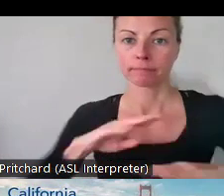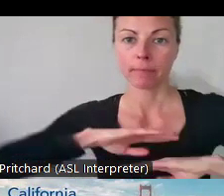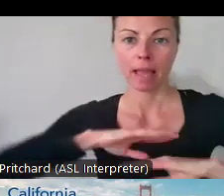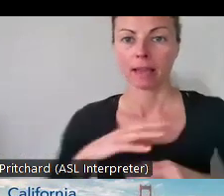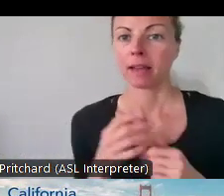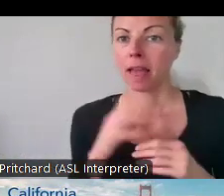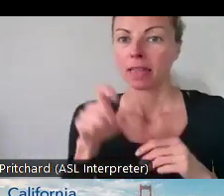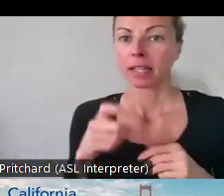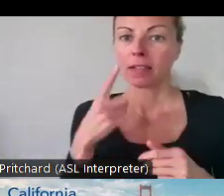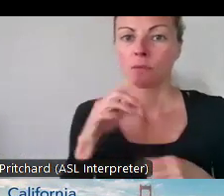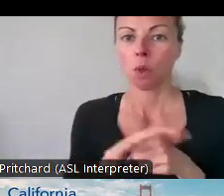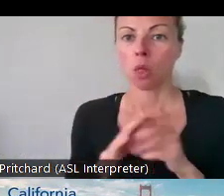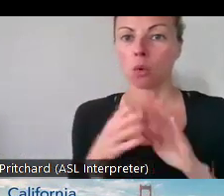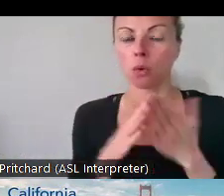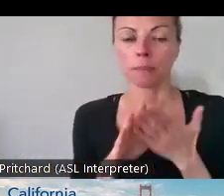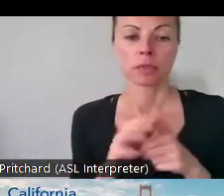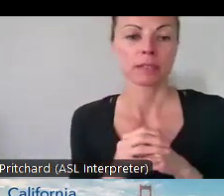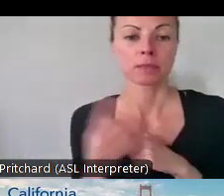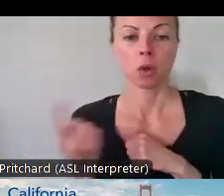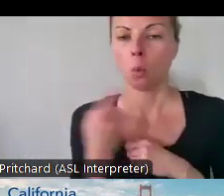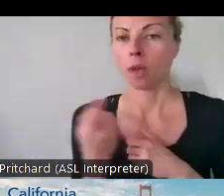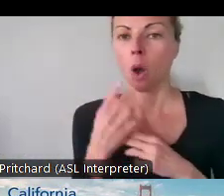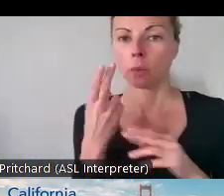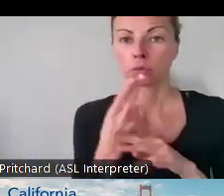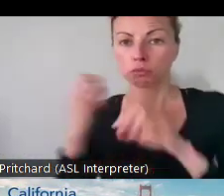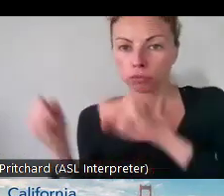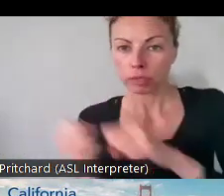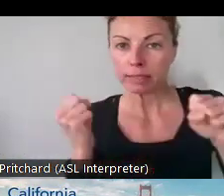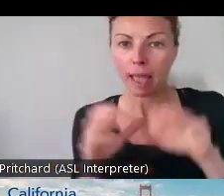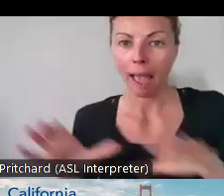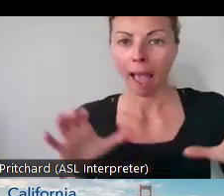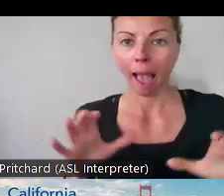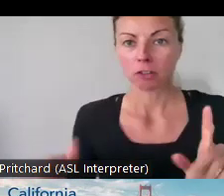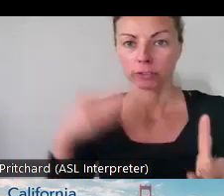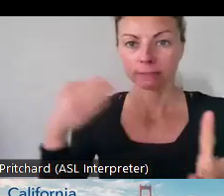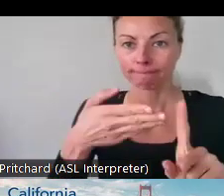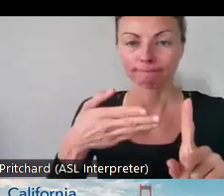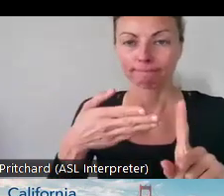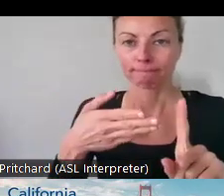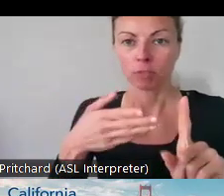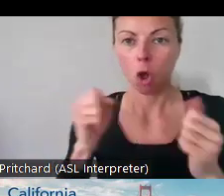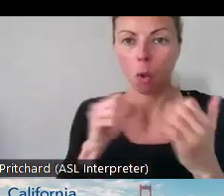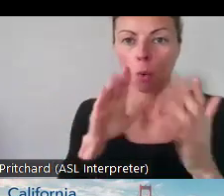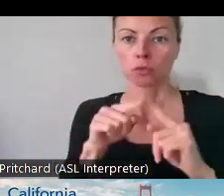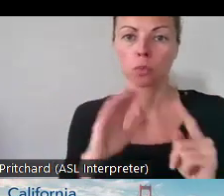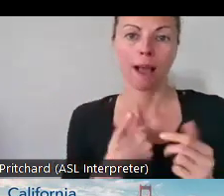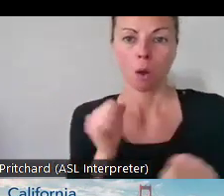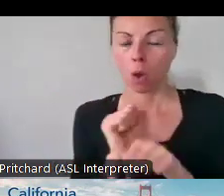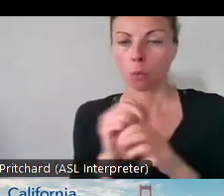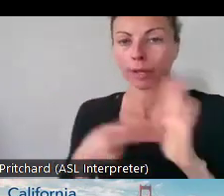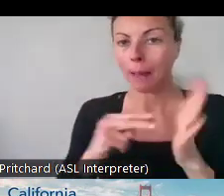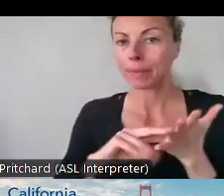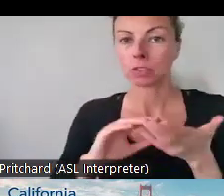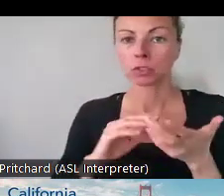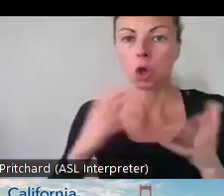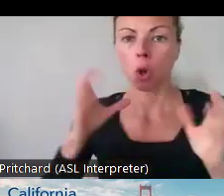communities. That we always take a strategic and action-oriented approach to our work, meaning that we're looking